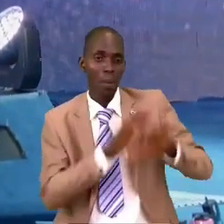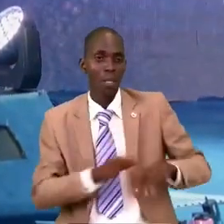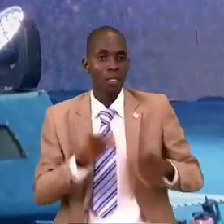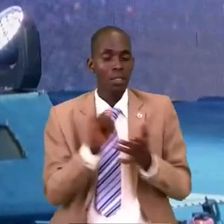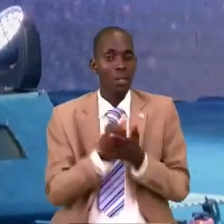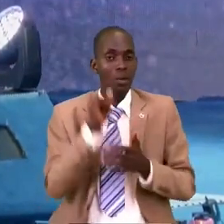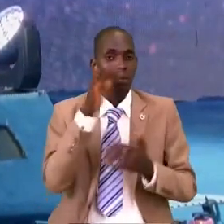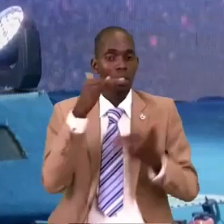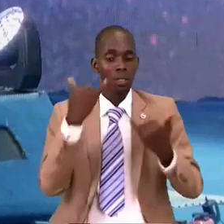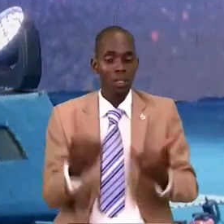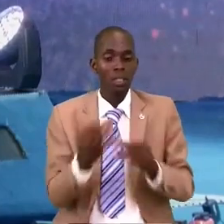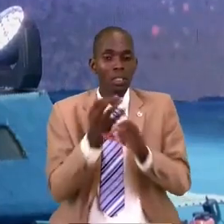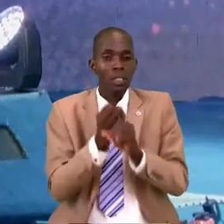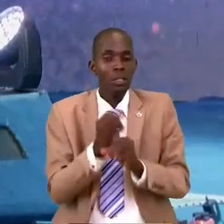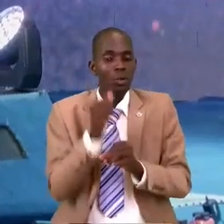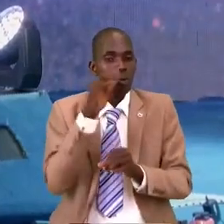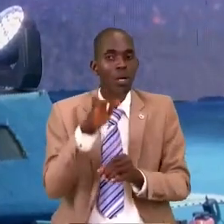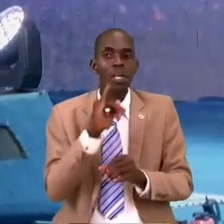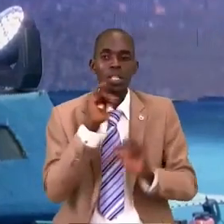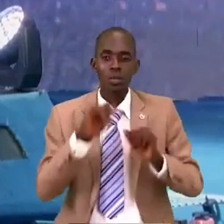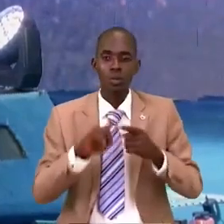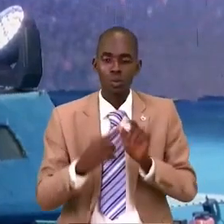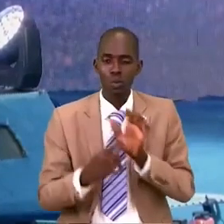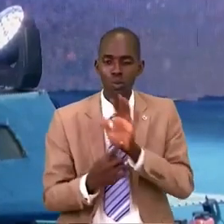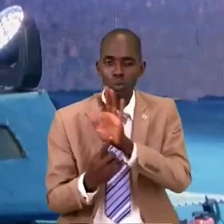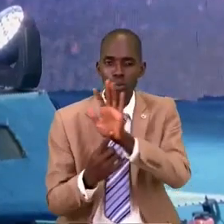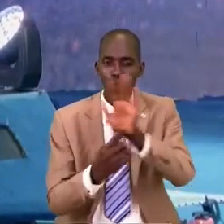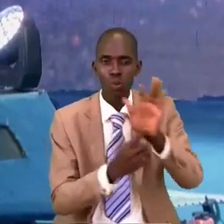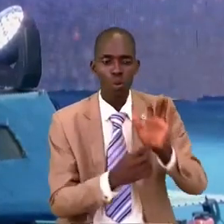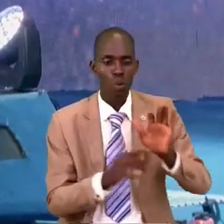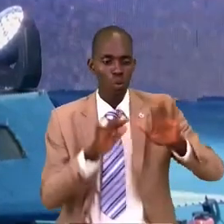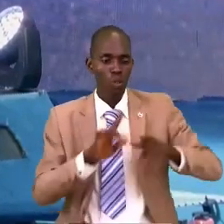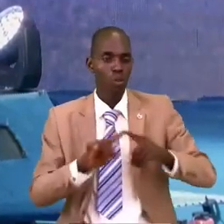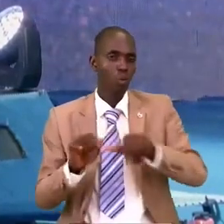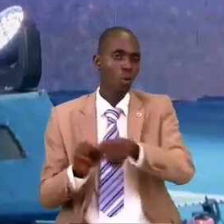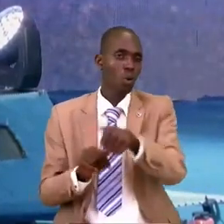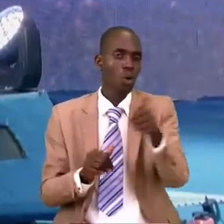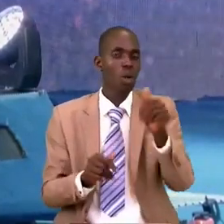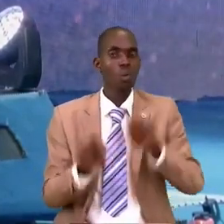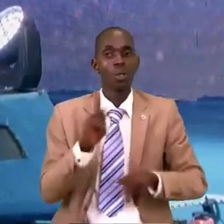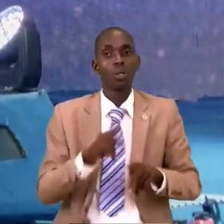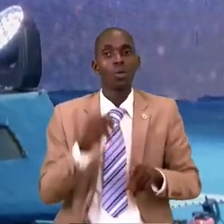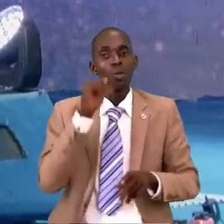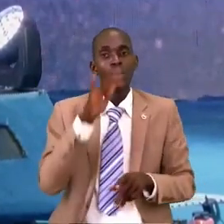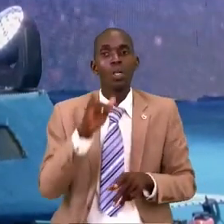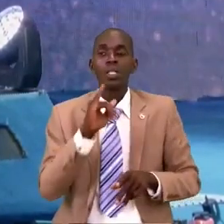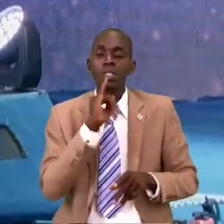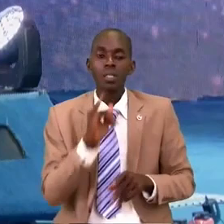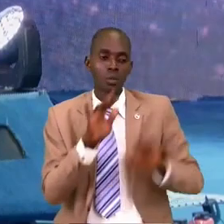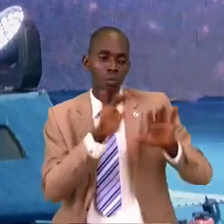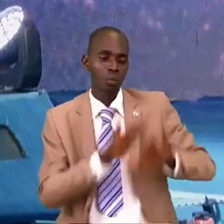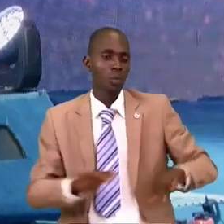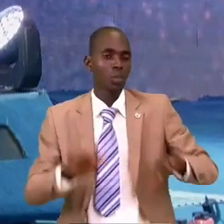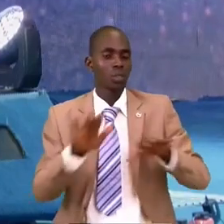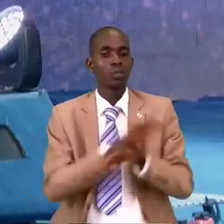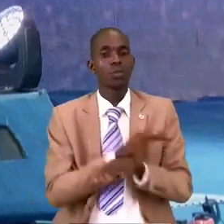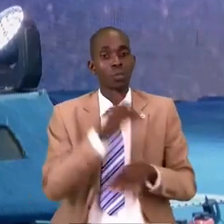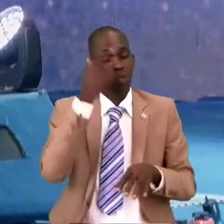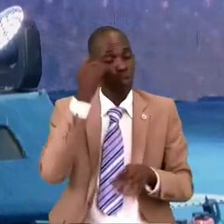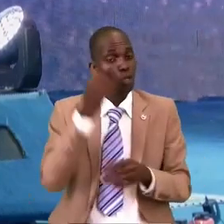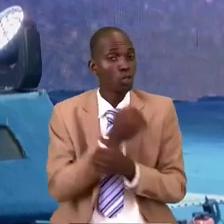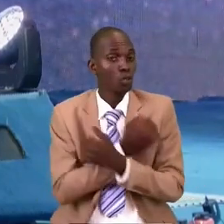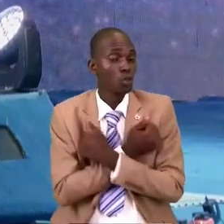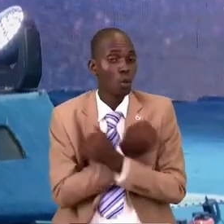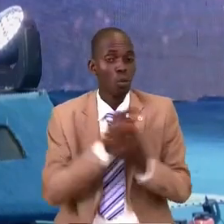at home. Mercy begins at home to her husband. The husband now to his wife, and the parents to the children, and the child